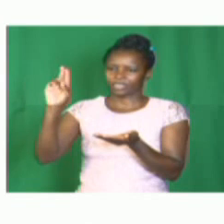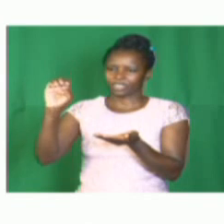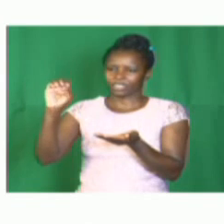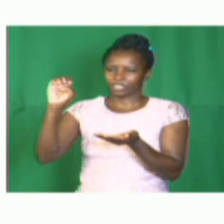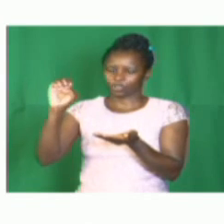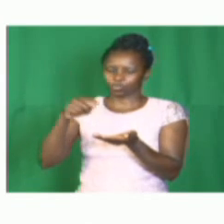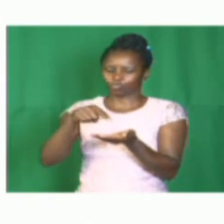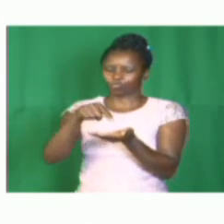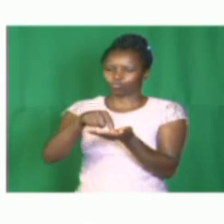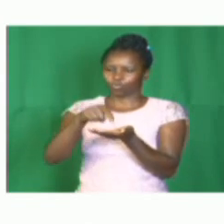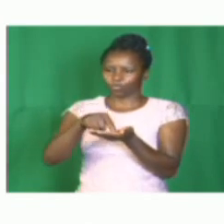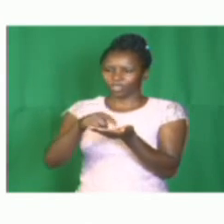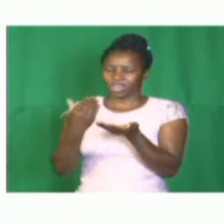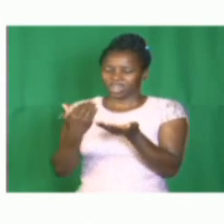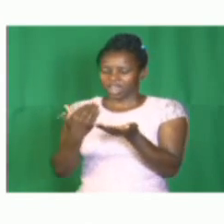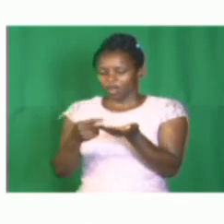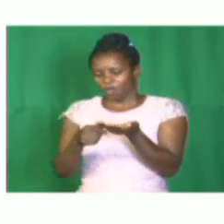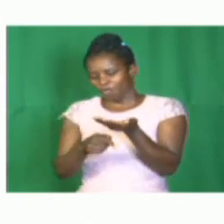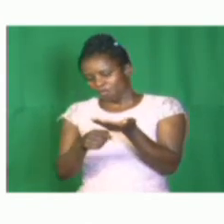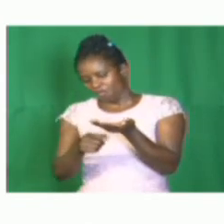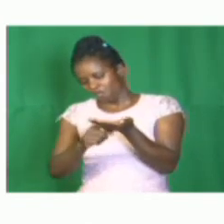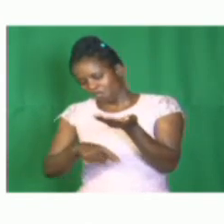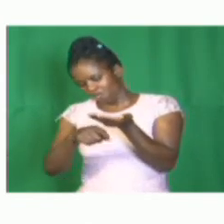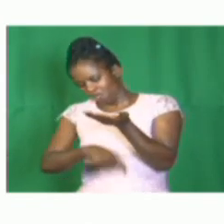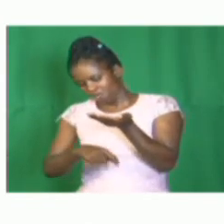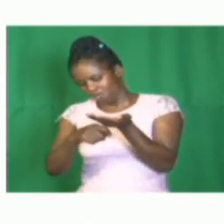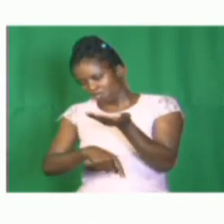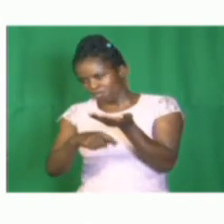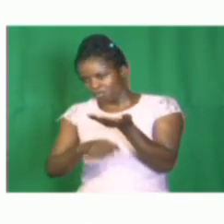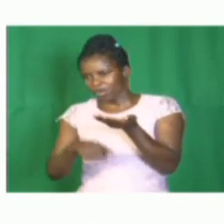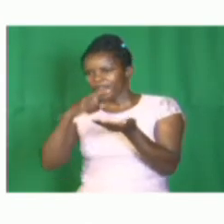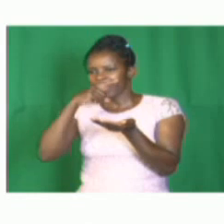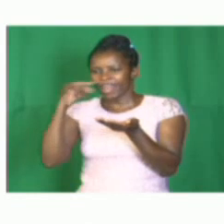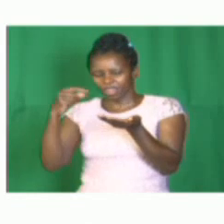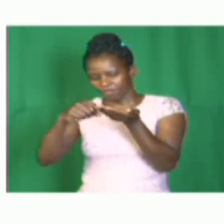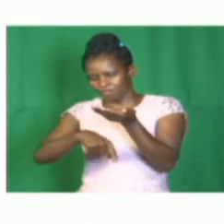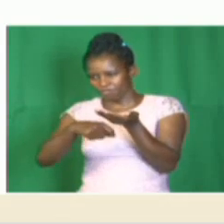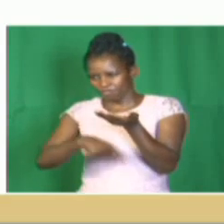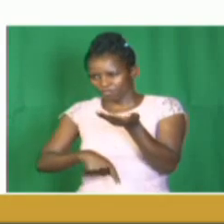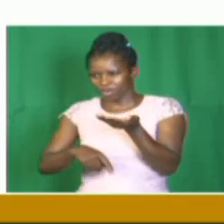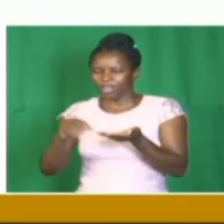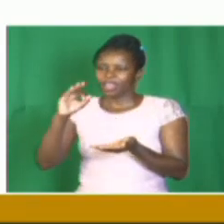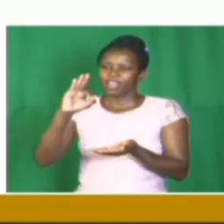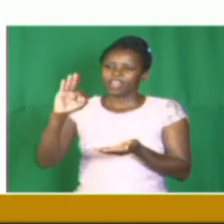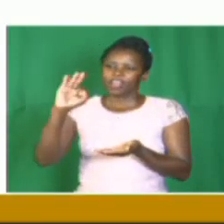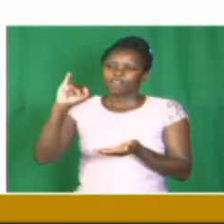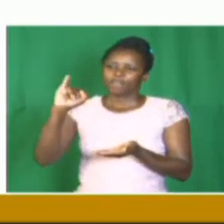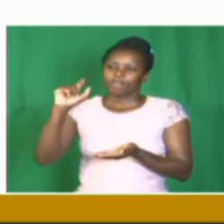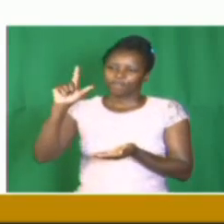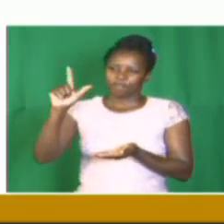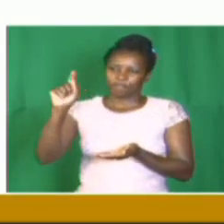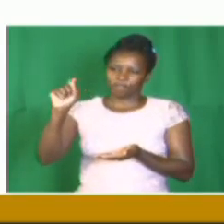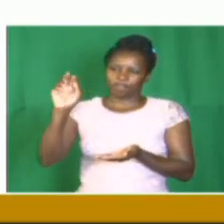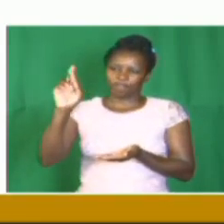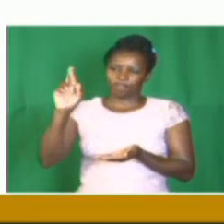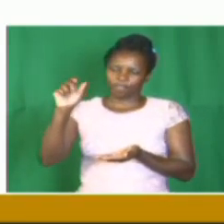liquid that drips through into the container is known as the filtrate. So we